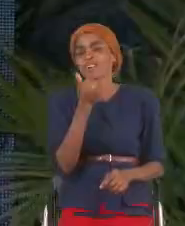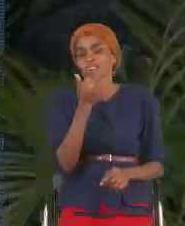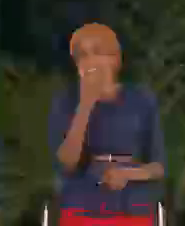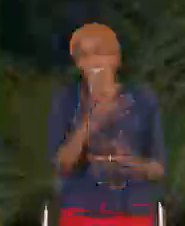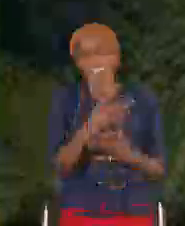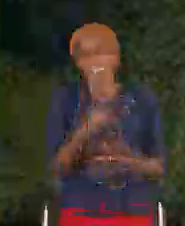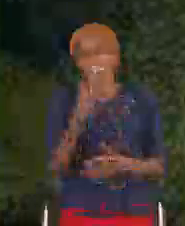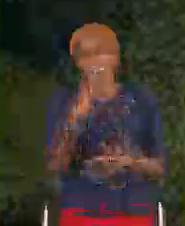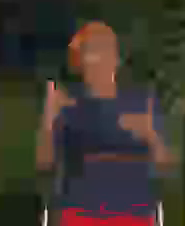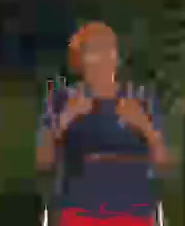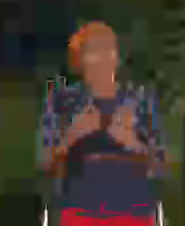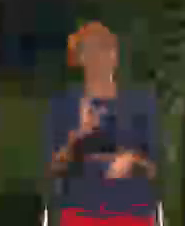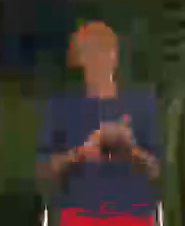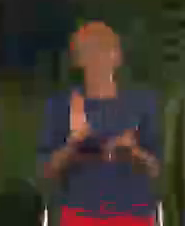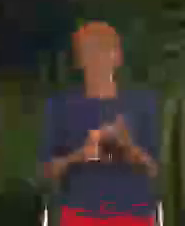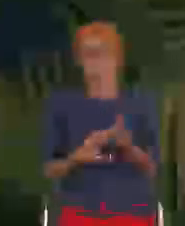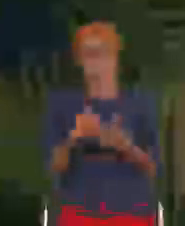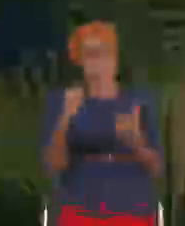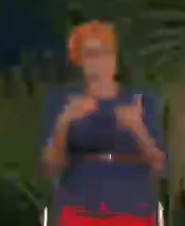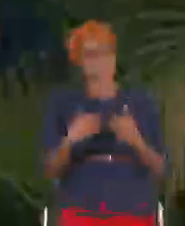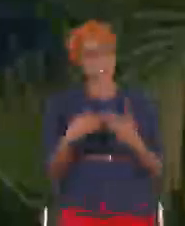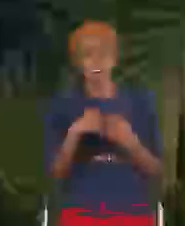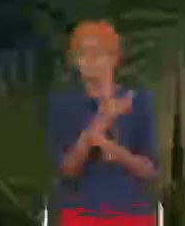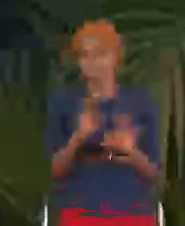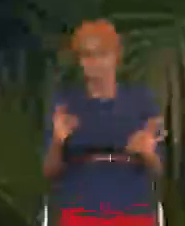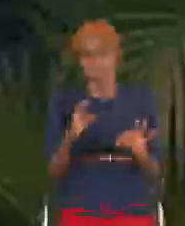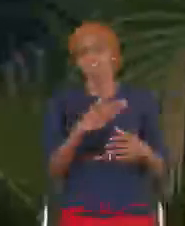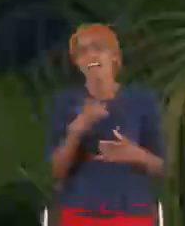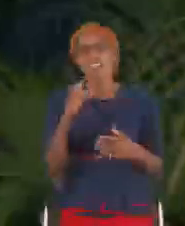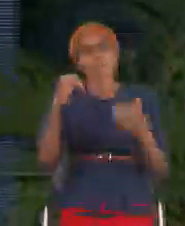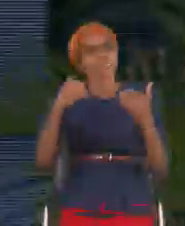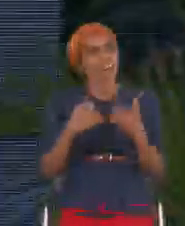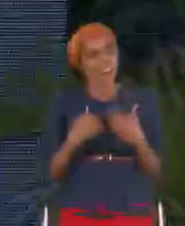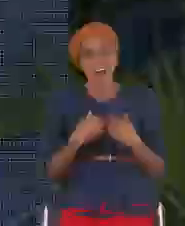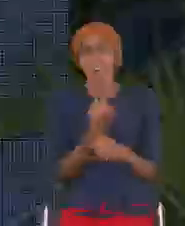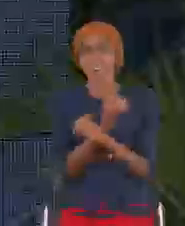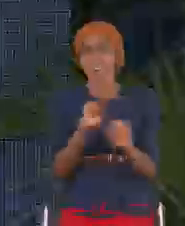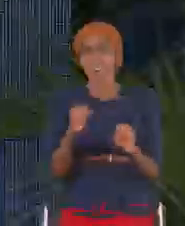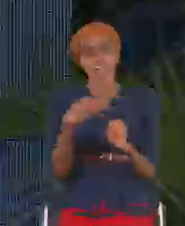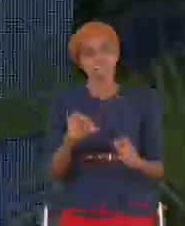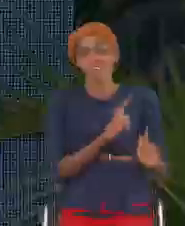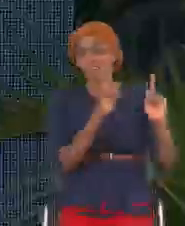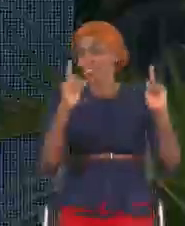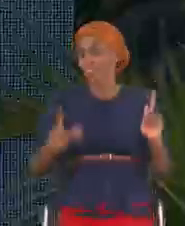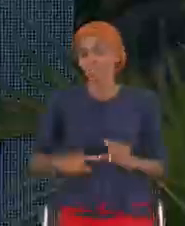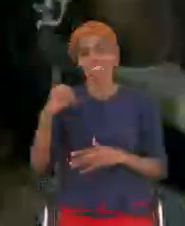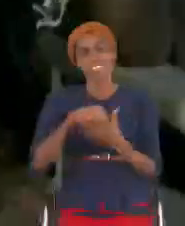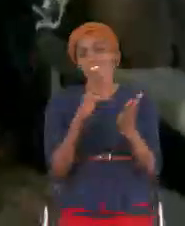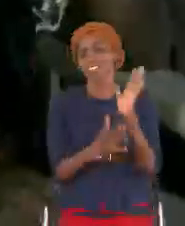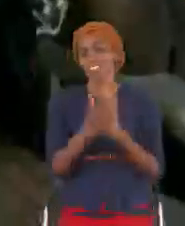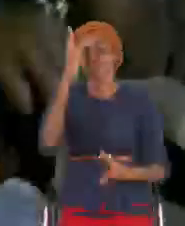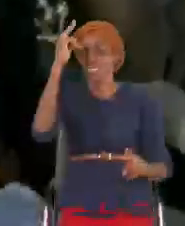have forgiveness, you'll have freedom, and you will have the salvation of the Lord in